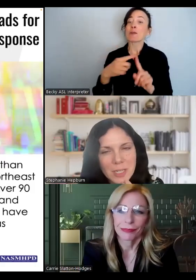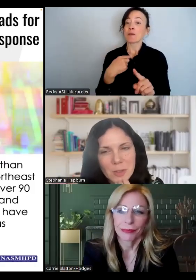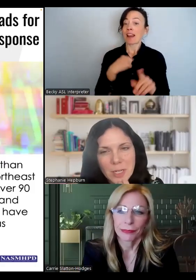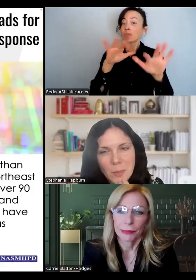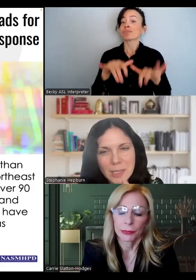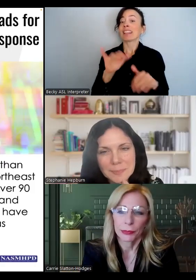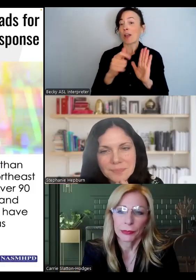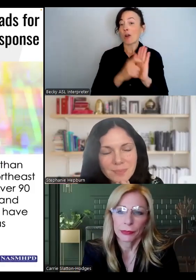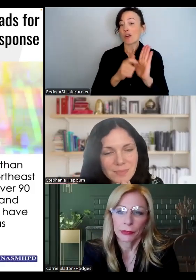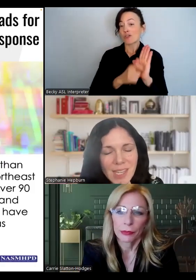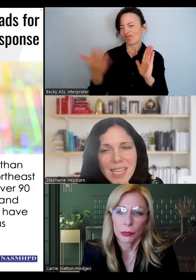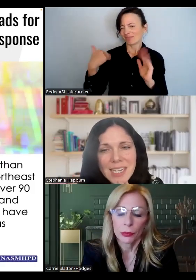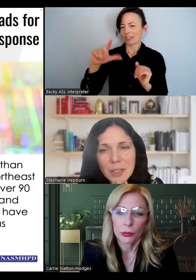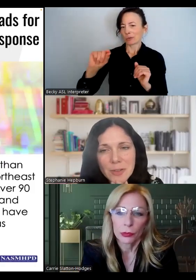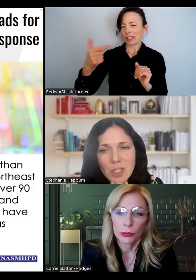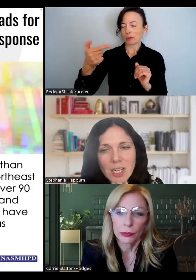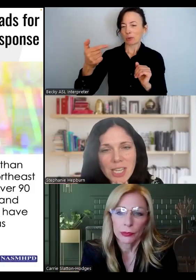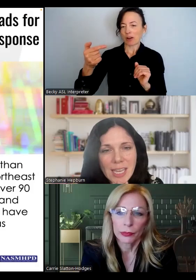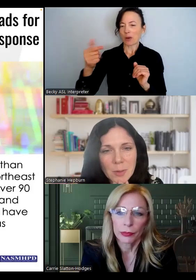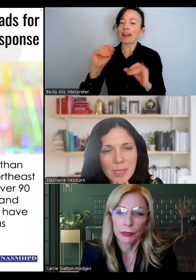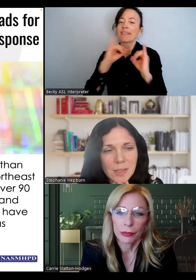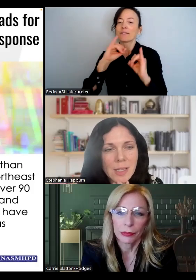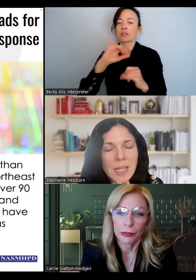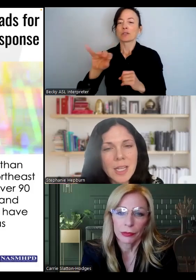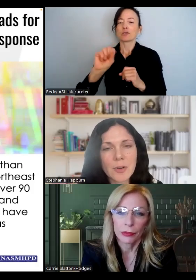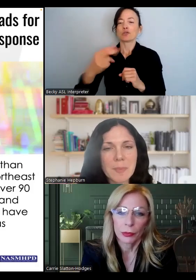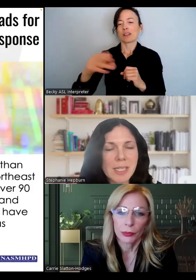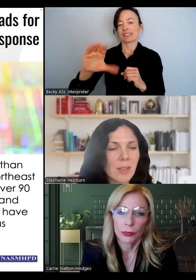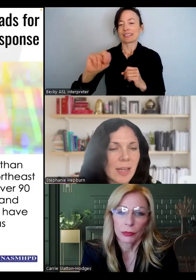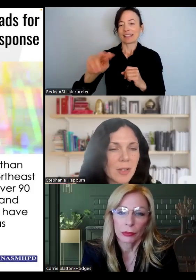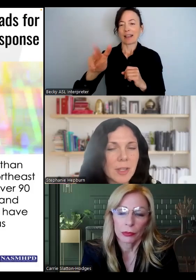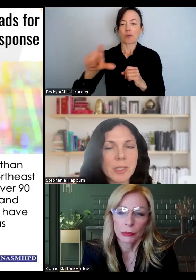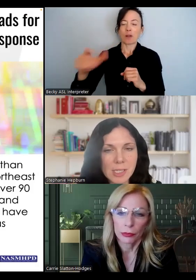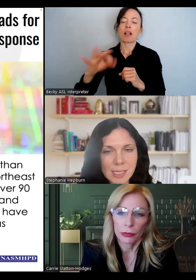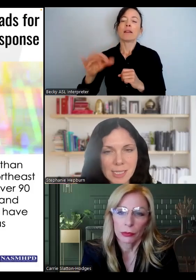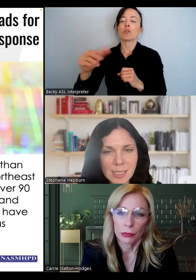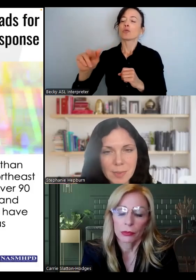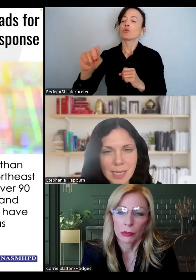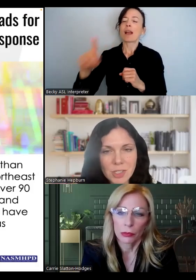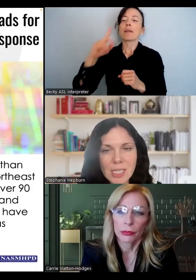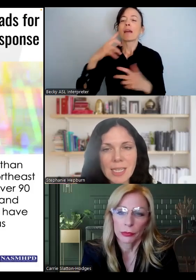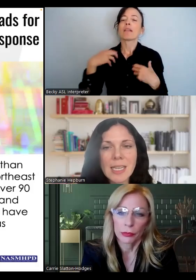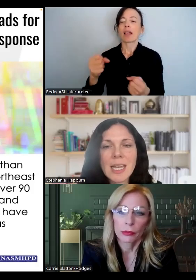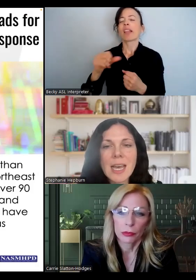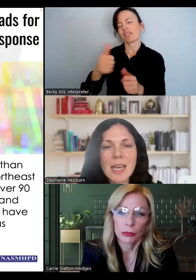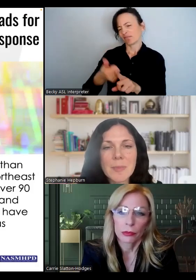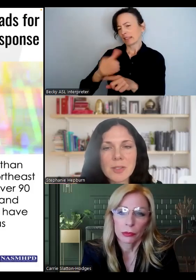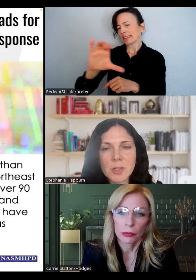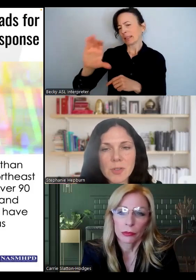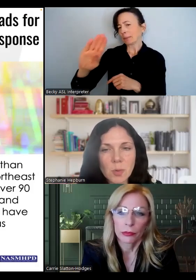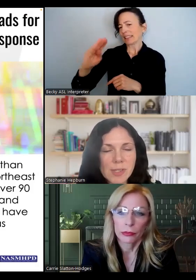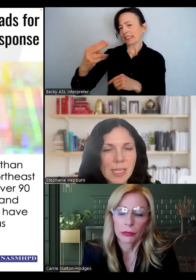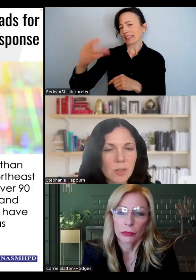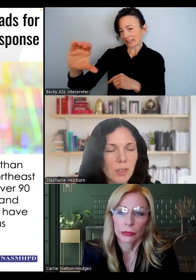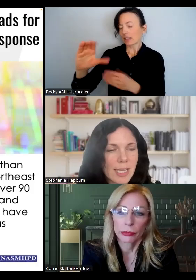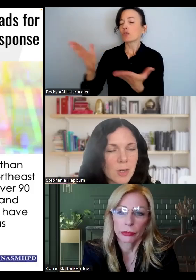in 2021 and interviewed Josh Cantwell of Grand Mental Health, which is a CCBHC that